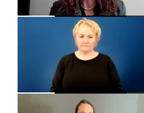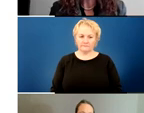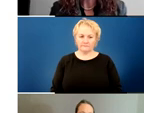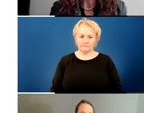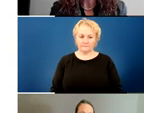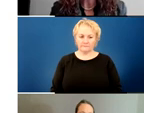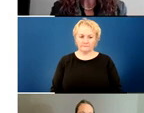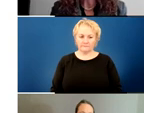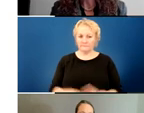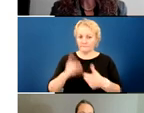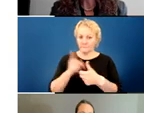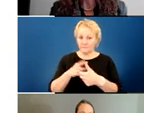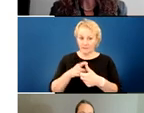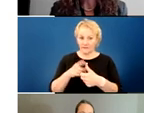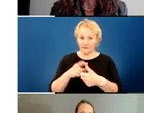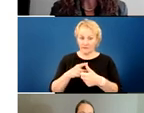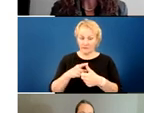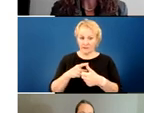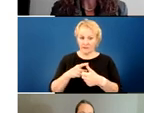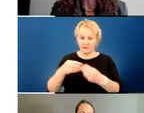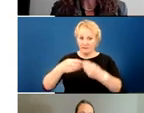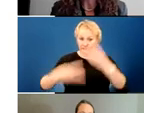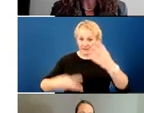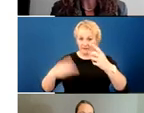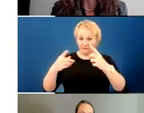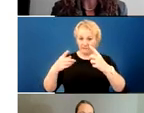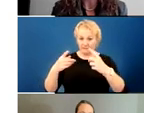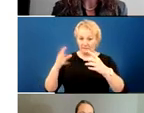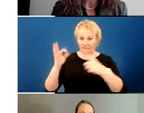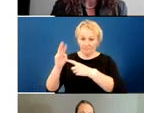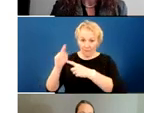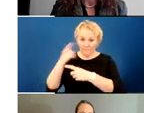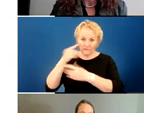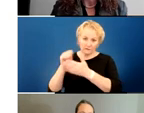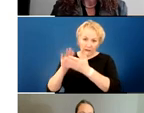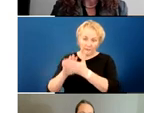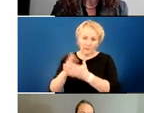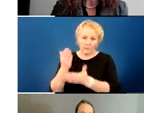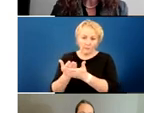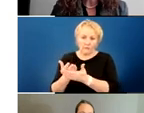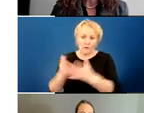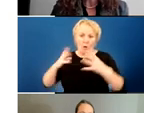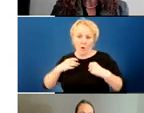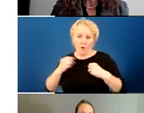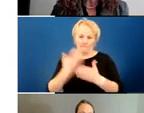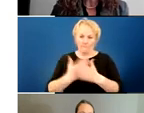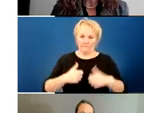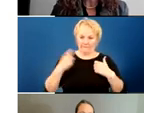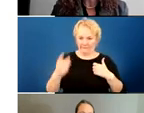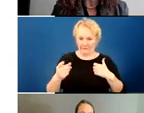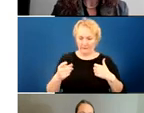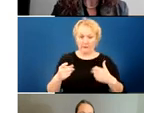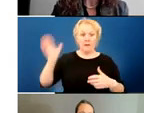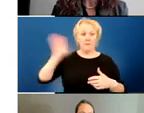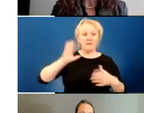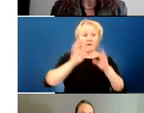So the first one, expanding forms of documentation to prove ownership and occupancy. The forms that were accepted